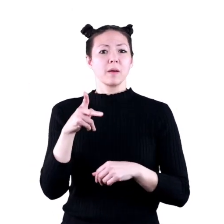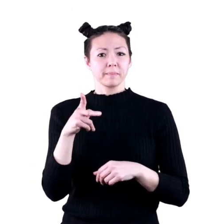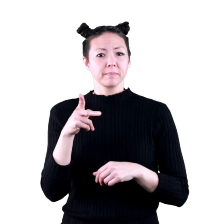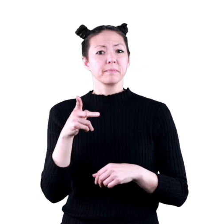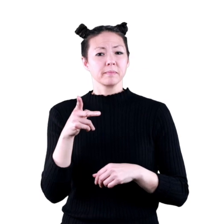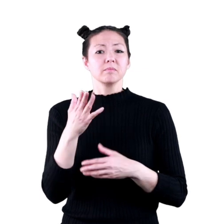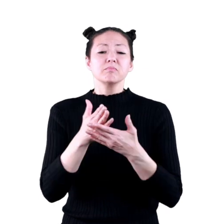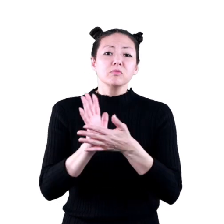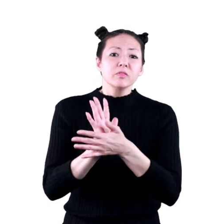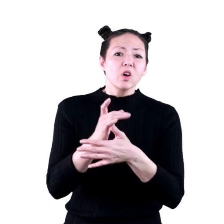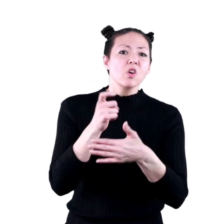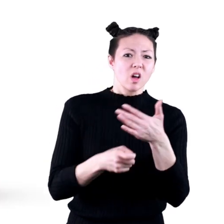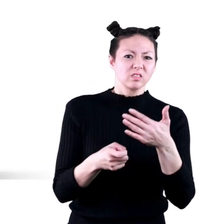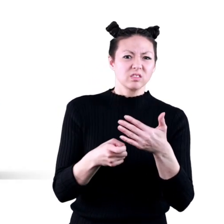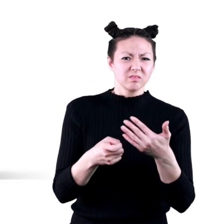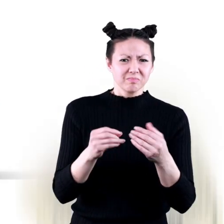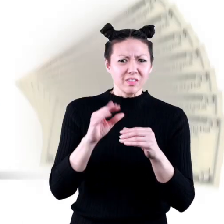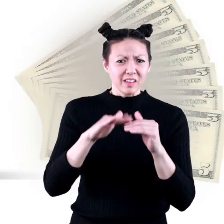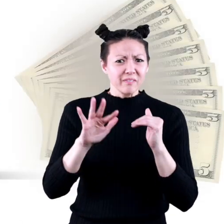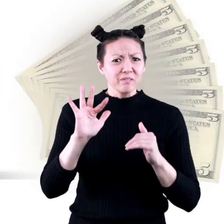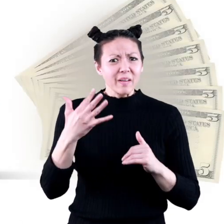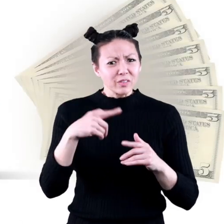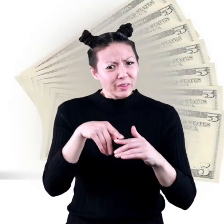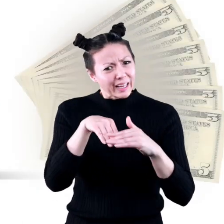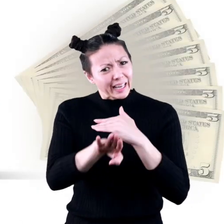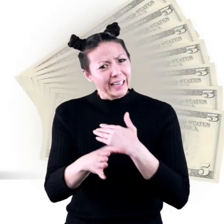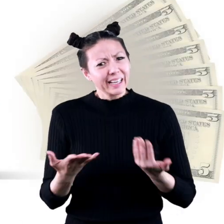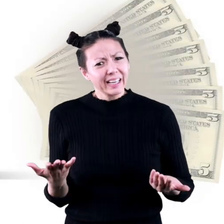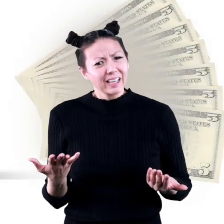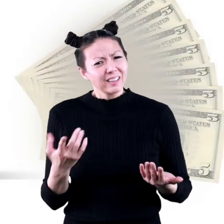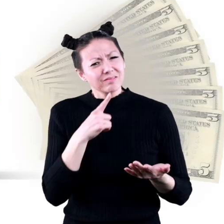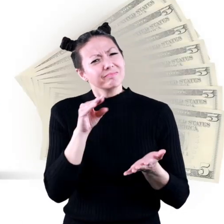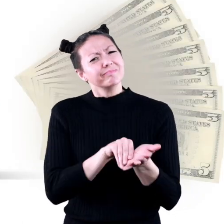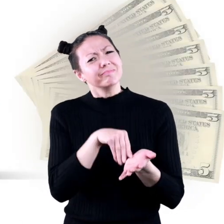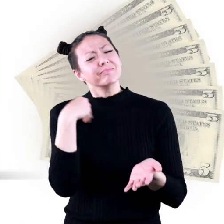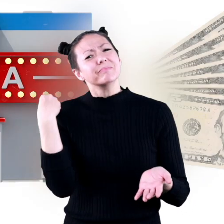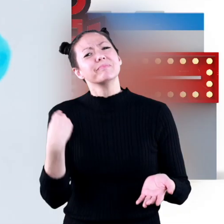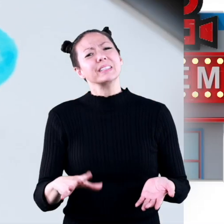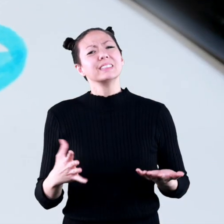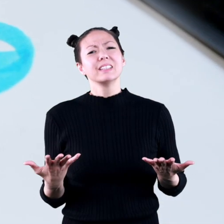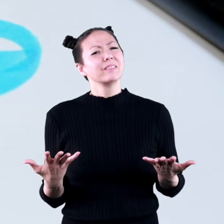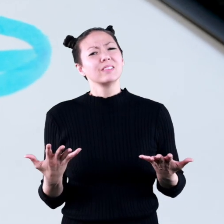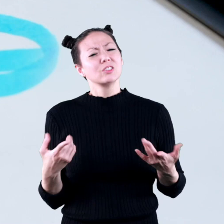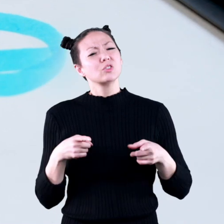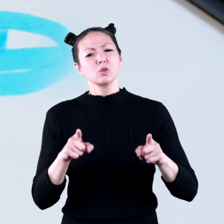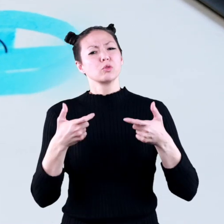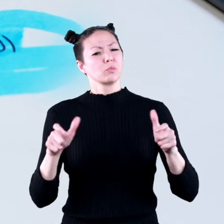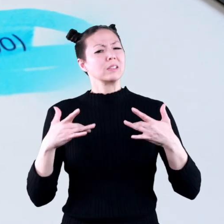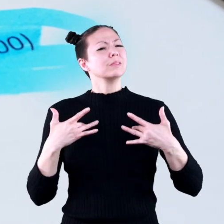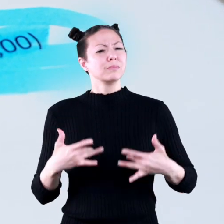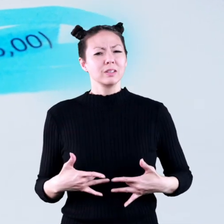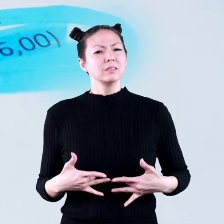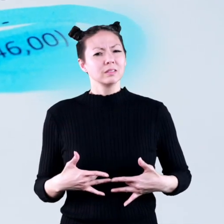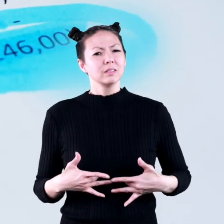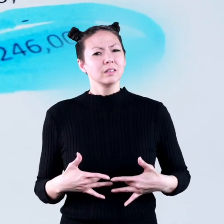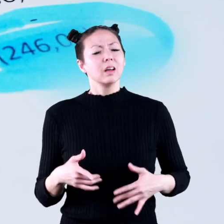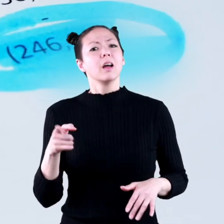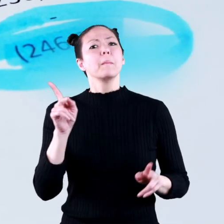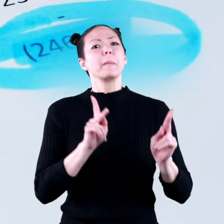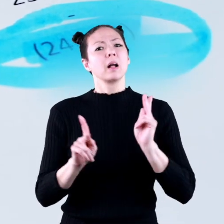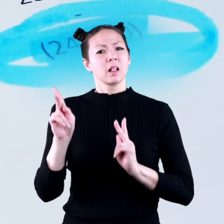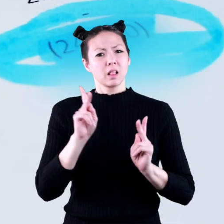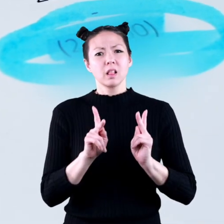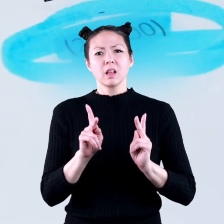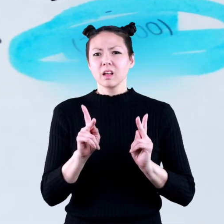at a fancy coffee shop. Most movies cost more than $5 to get in. Because going out was expensive during the